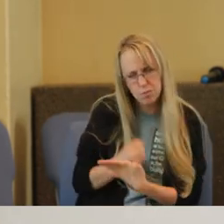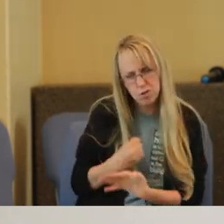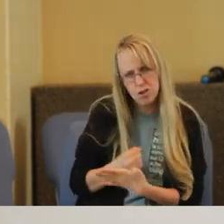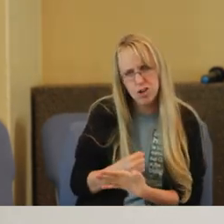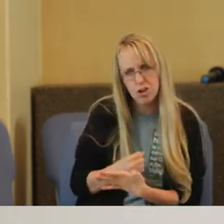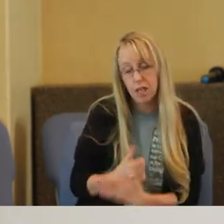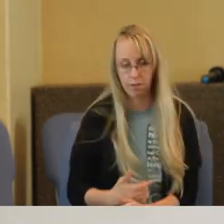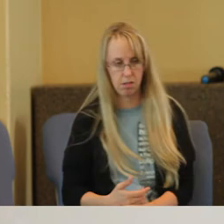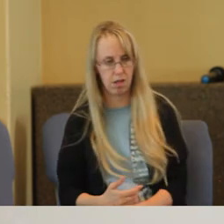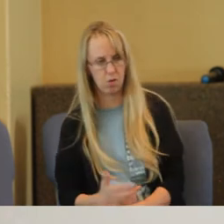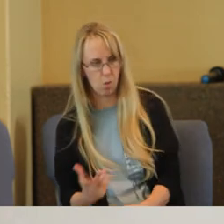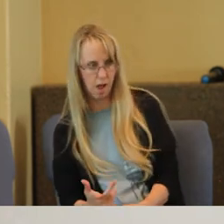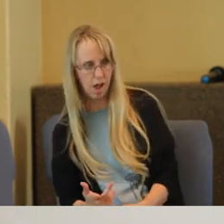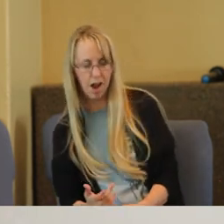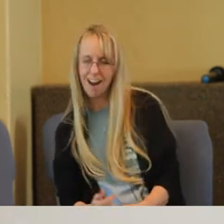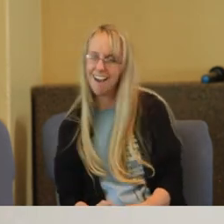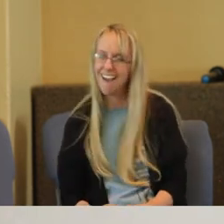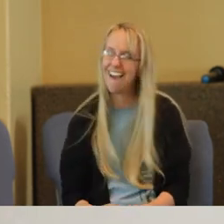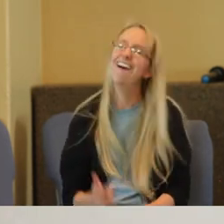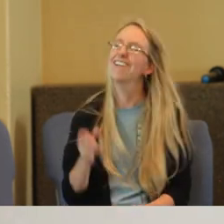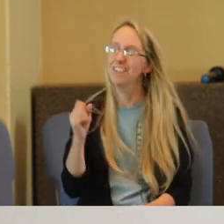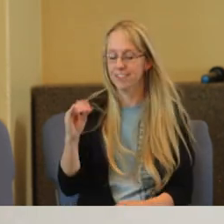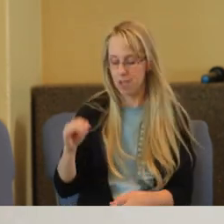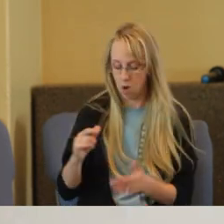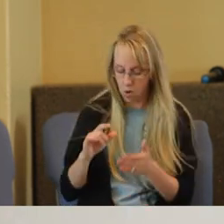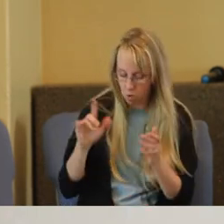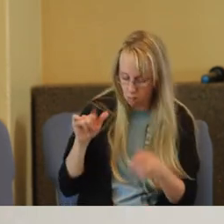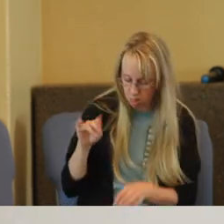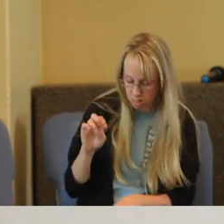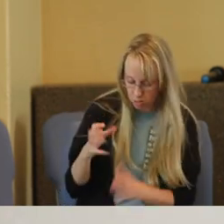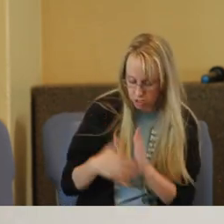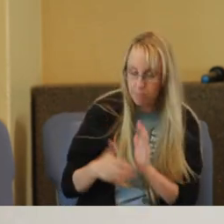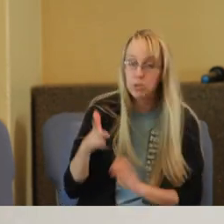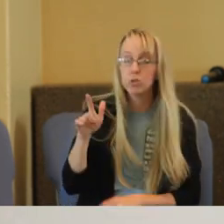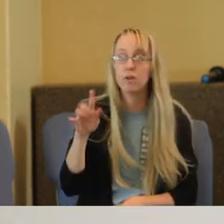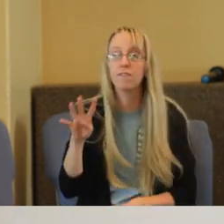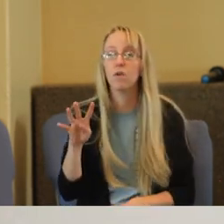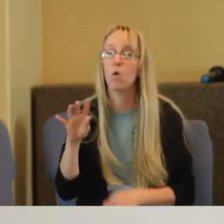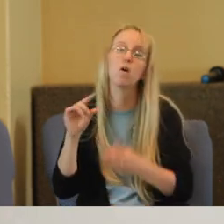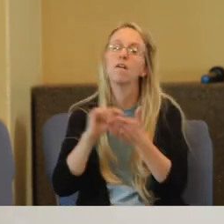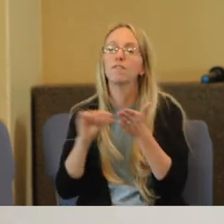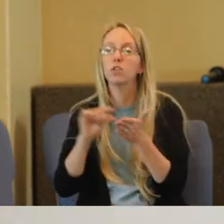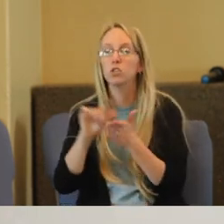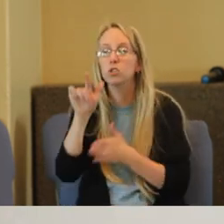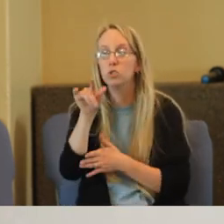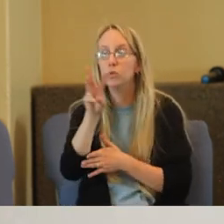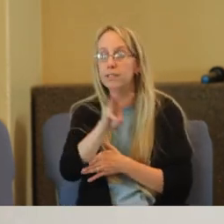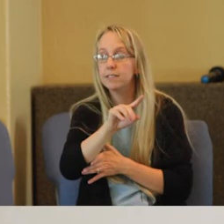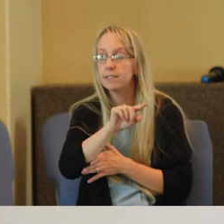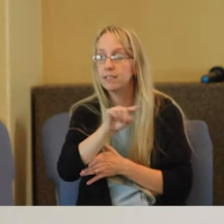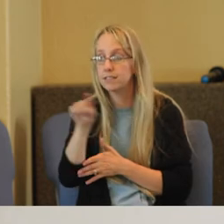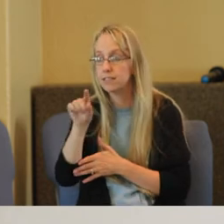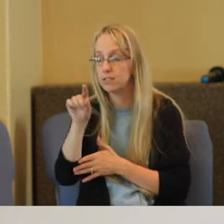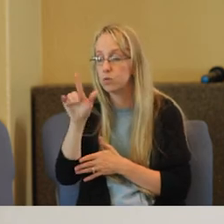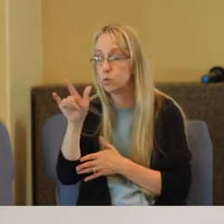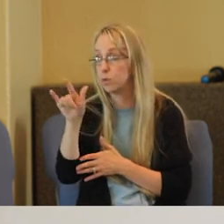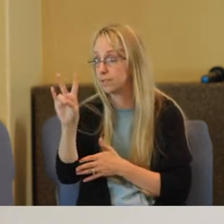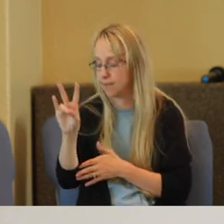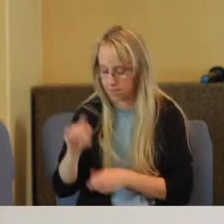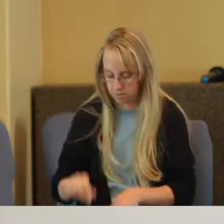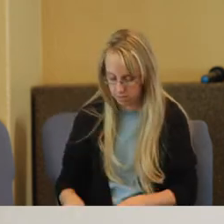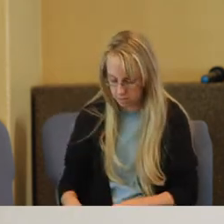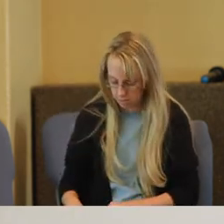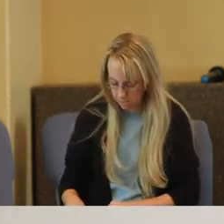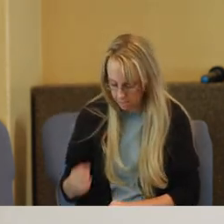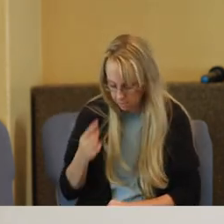So here, if we look at Luke 24, verses 26 and 27, we